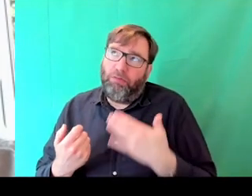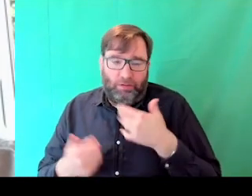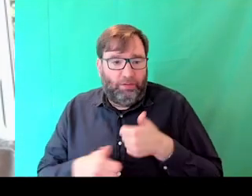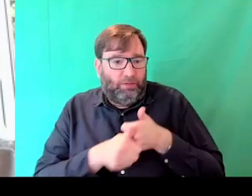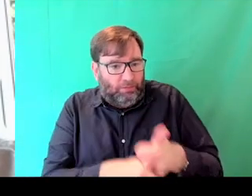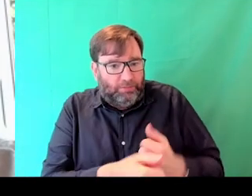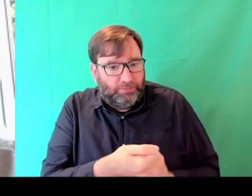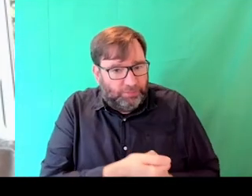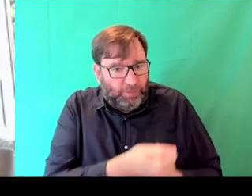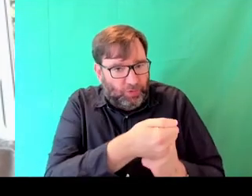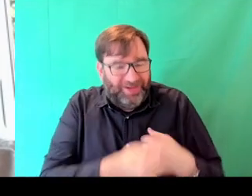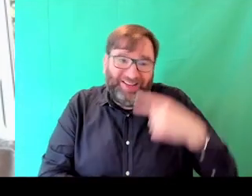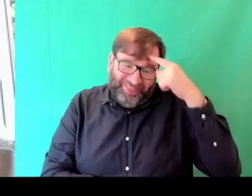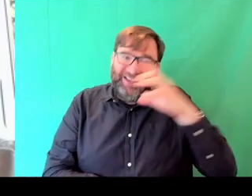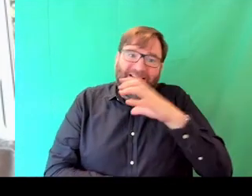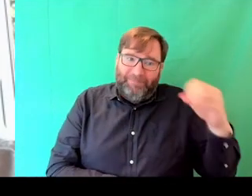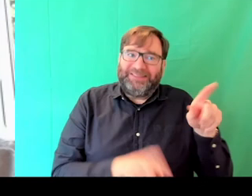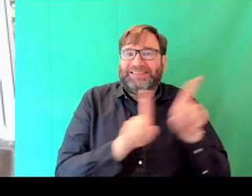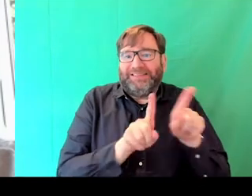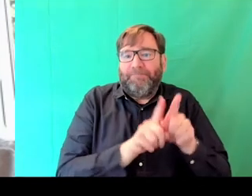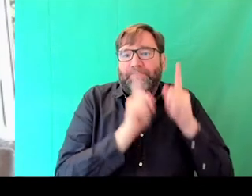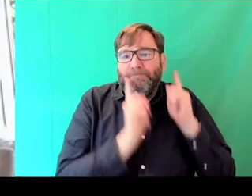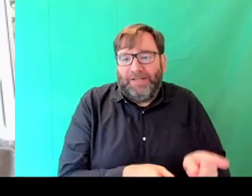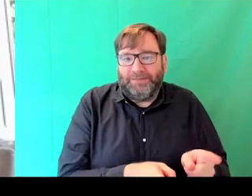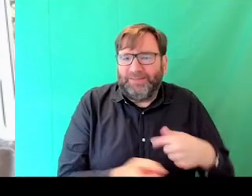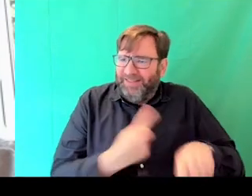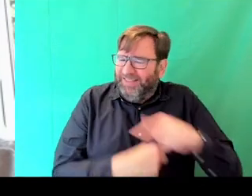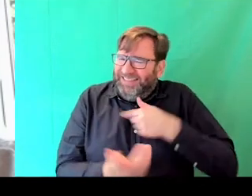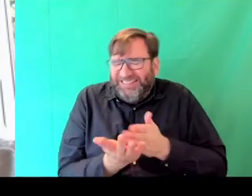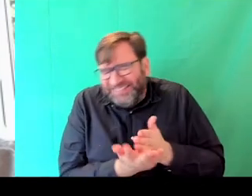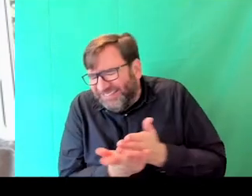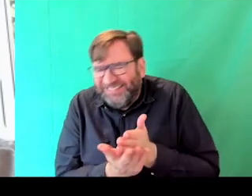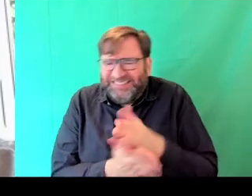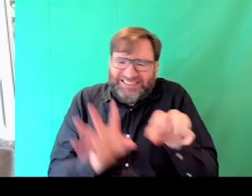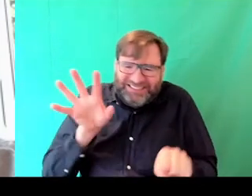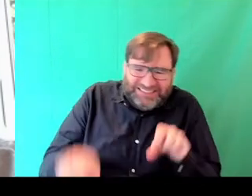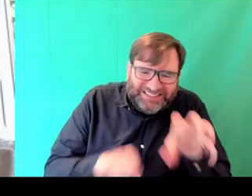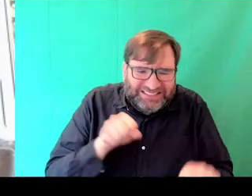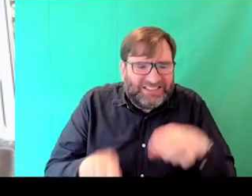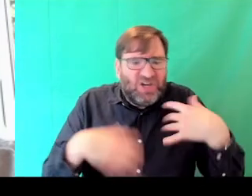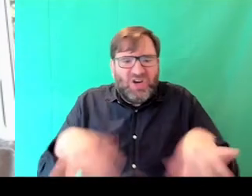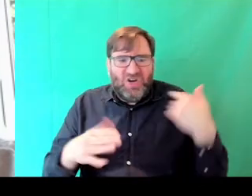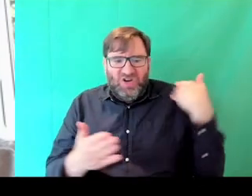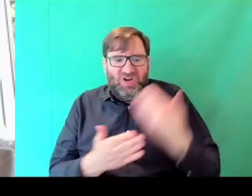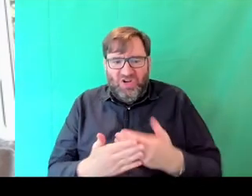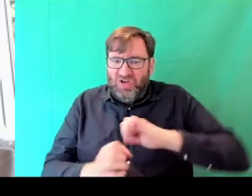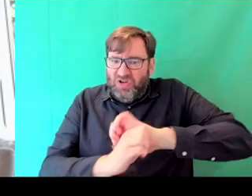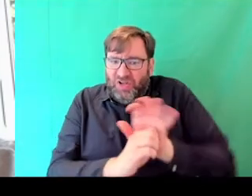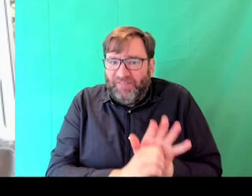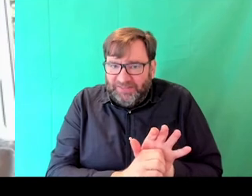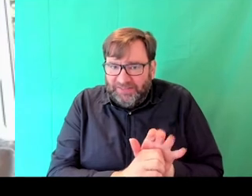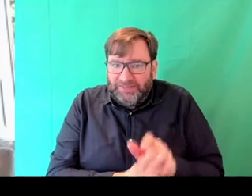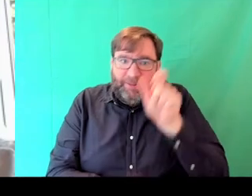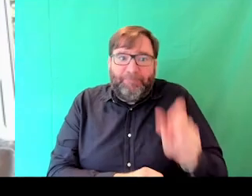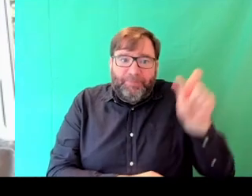with disabilities because there wasn't that advocacy network. And so now with mental health, it's the same thing. When an